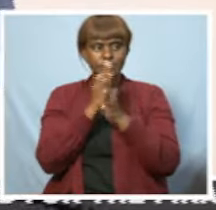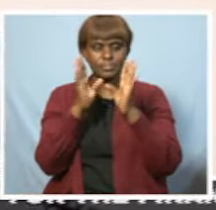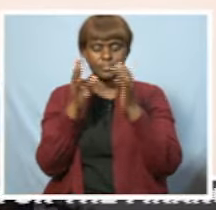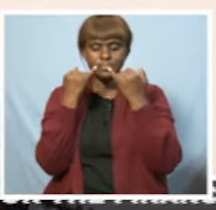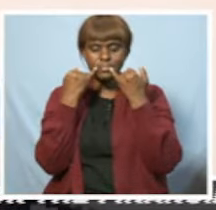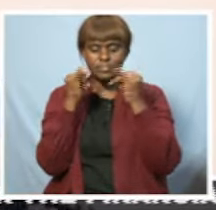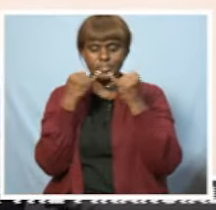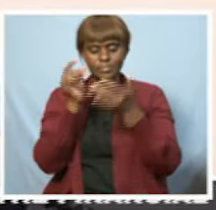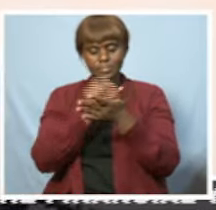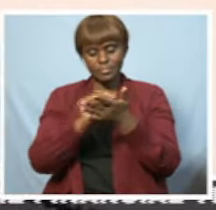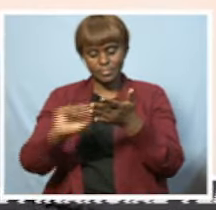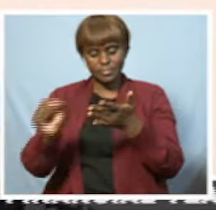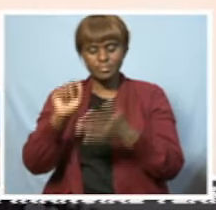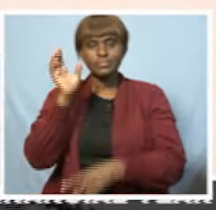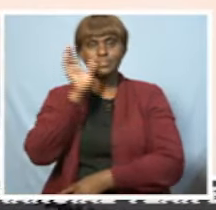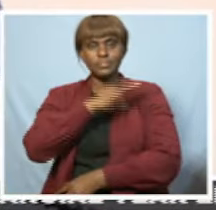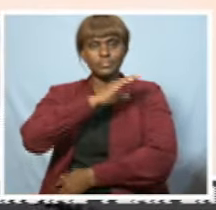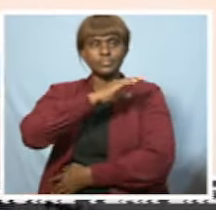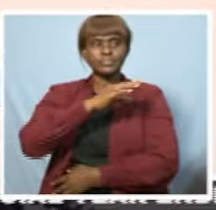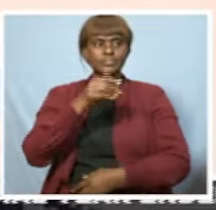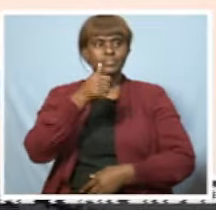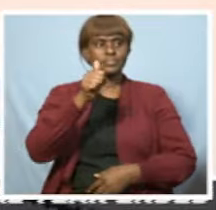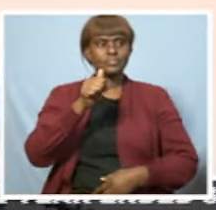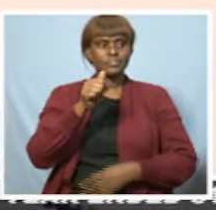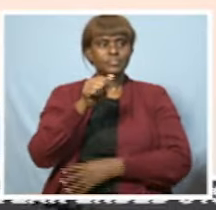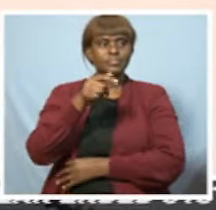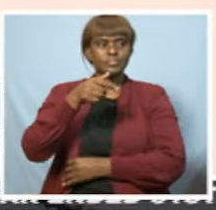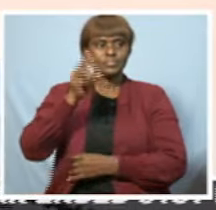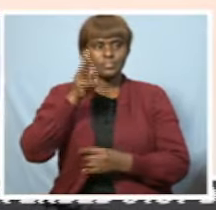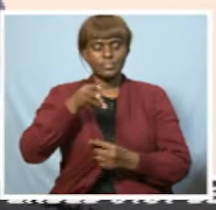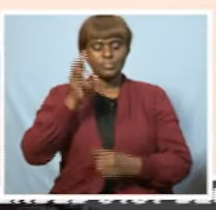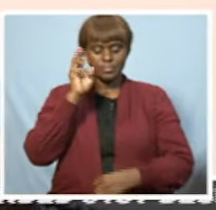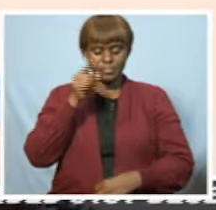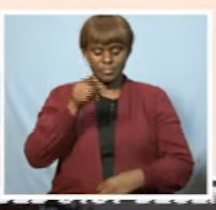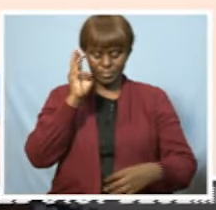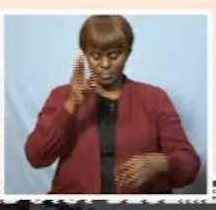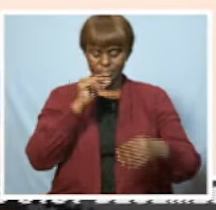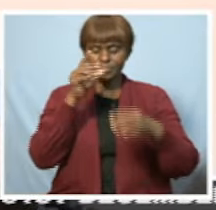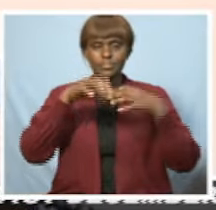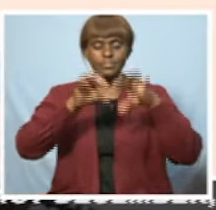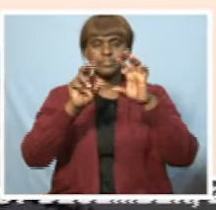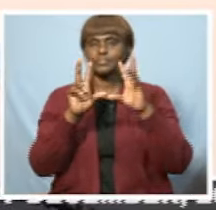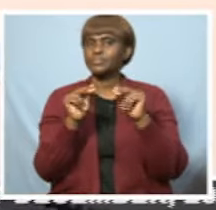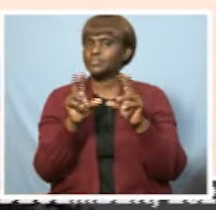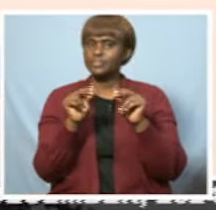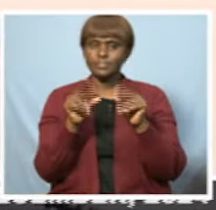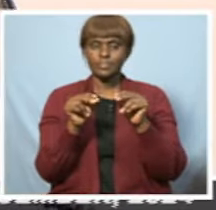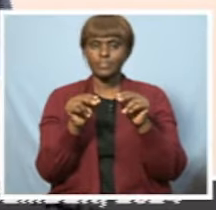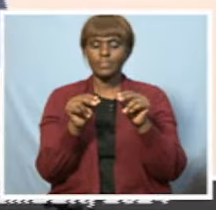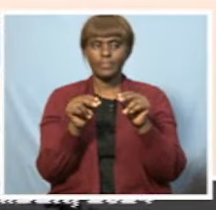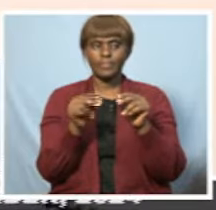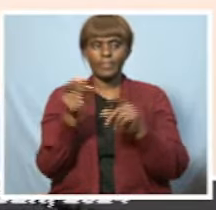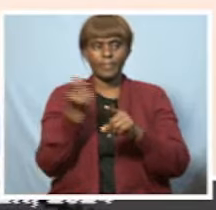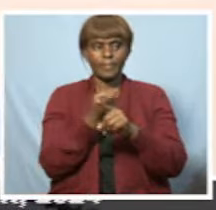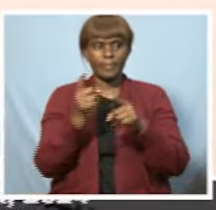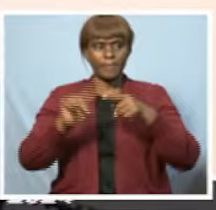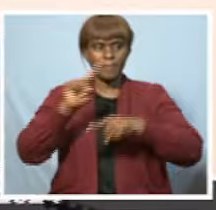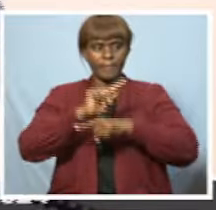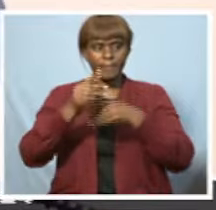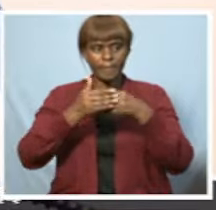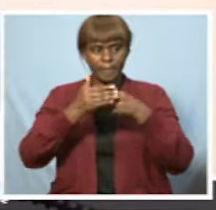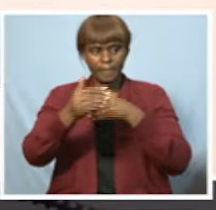in writing that you're no longer going to continue on this contract, and from today